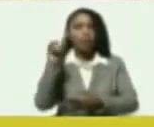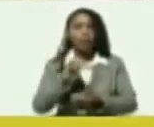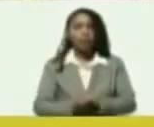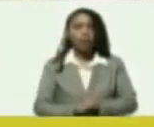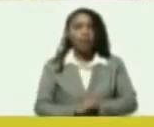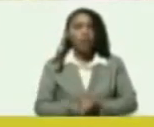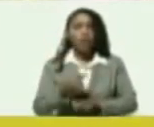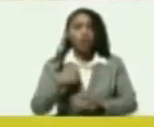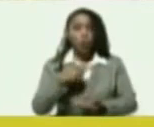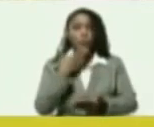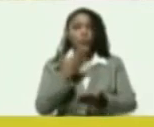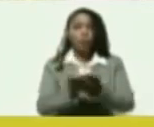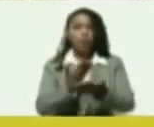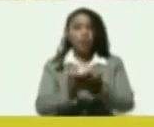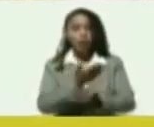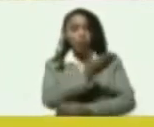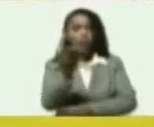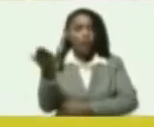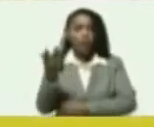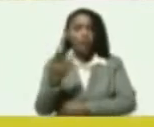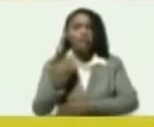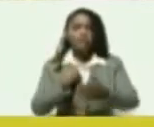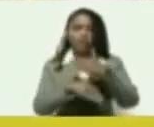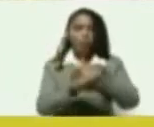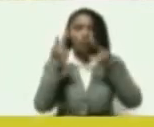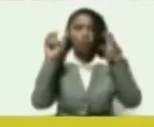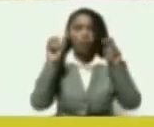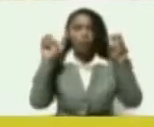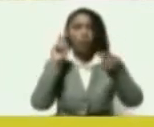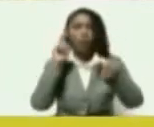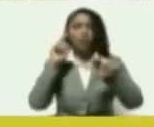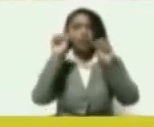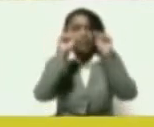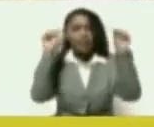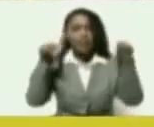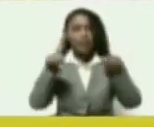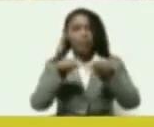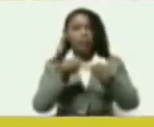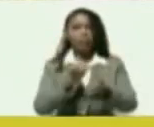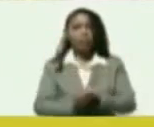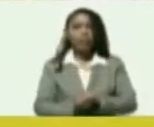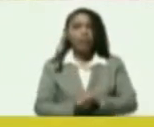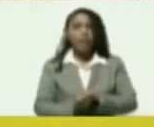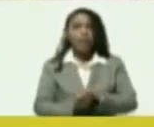on our way to 2030. I propose that we go to a new system,